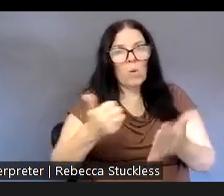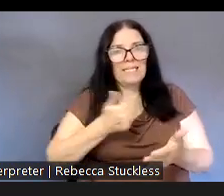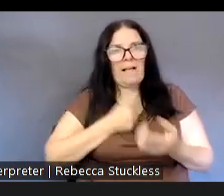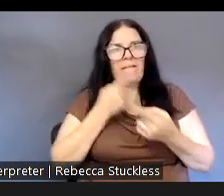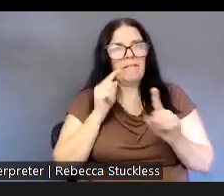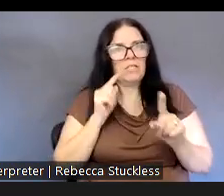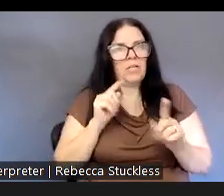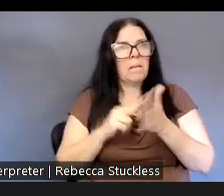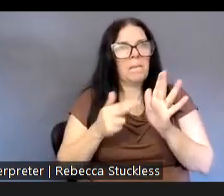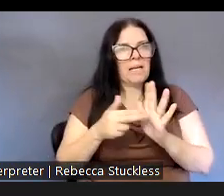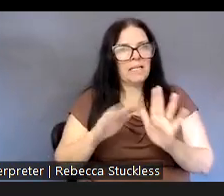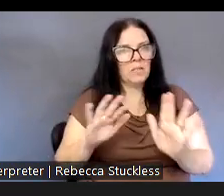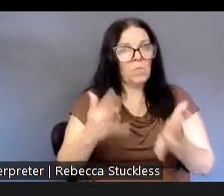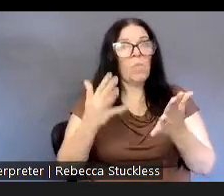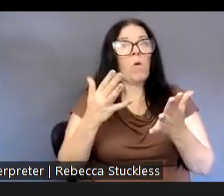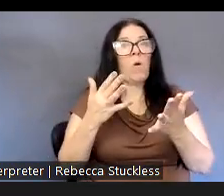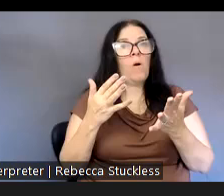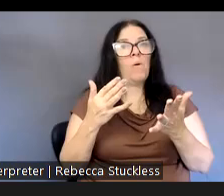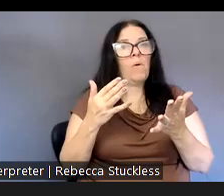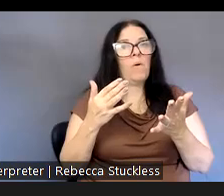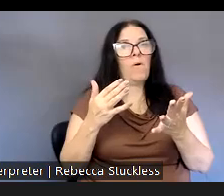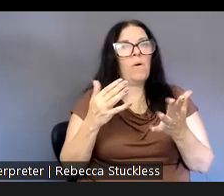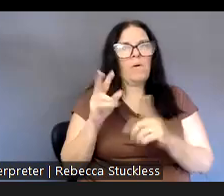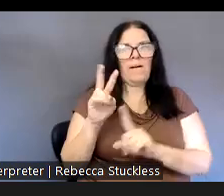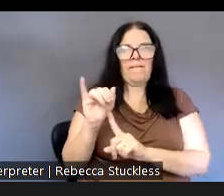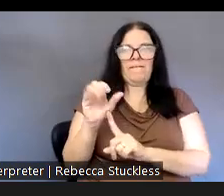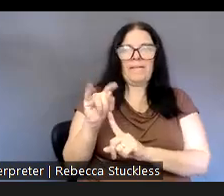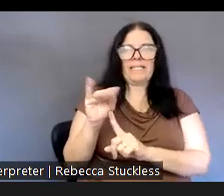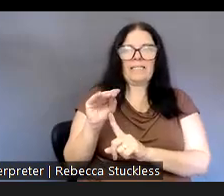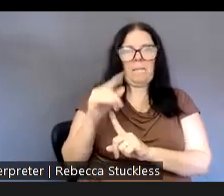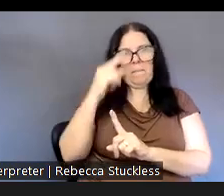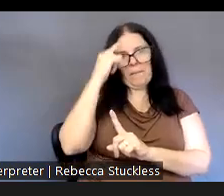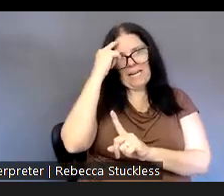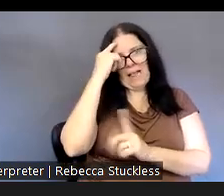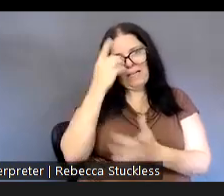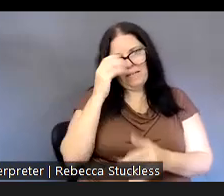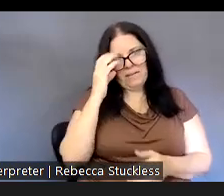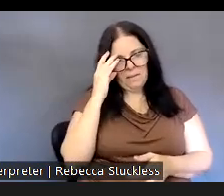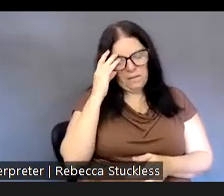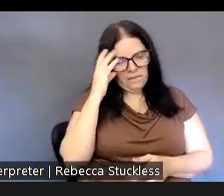it tends to promote a victim mentality.